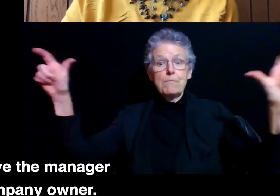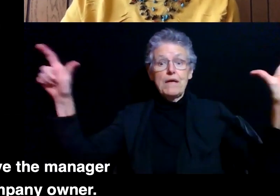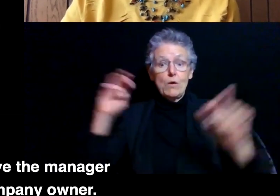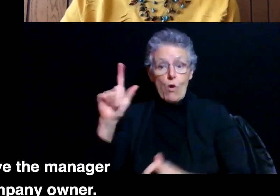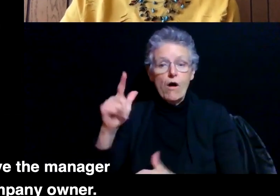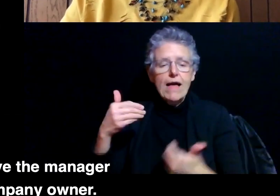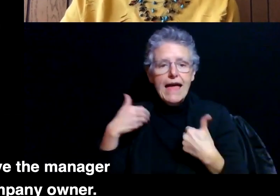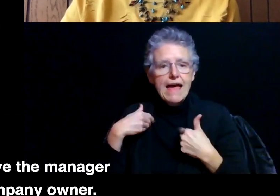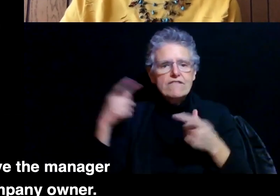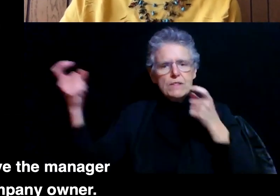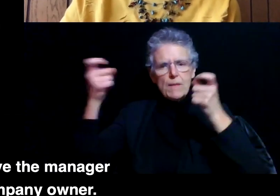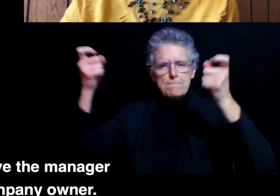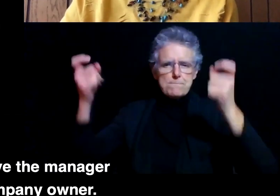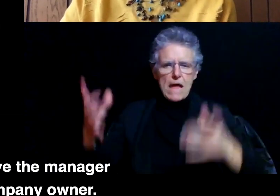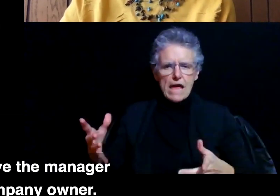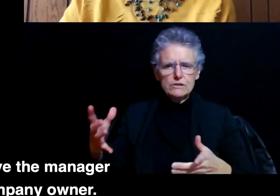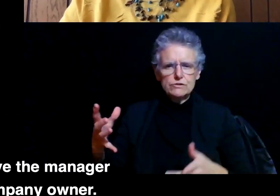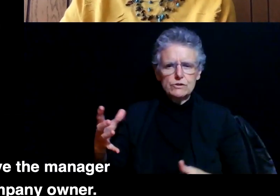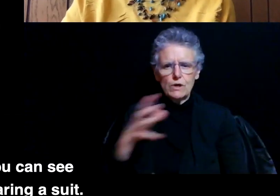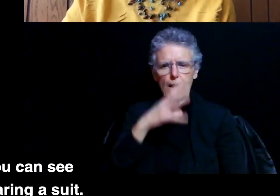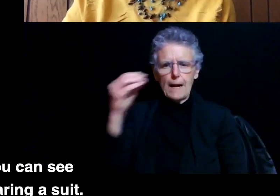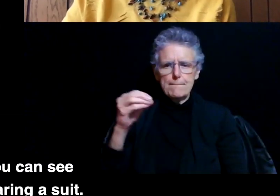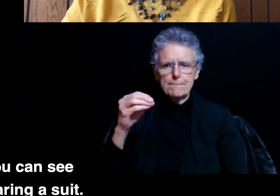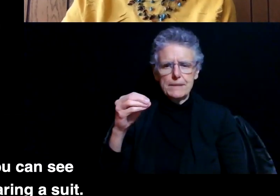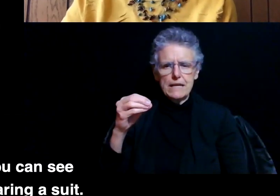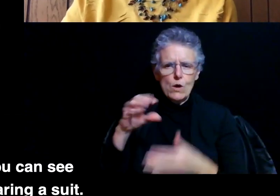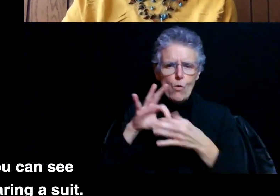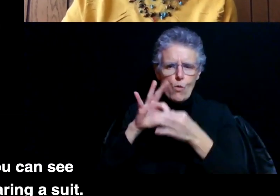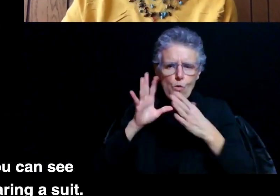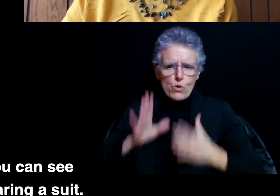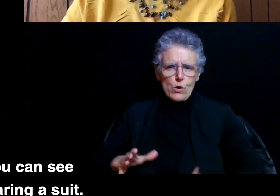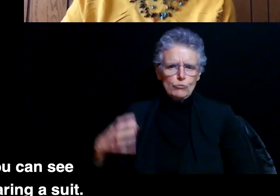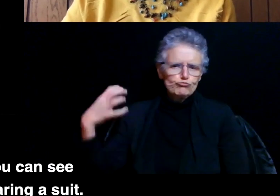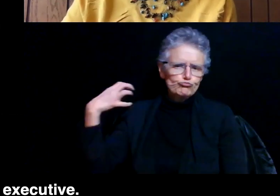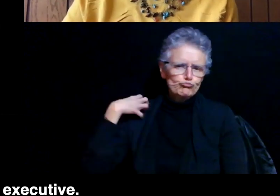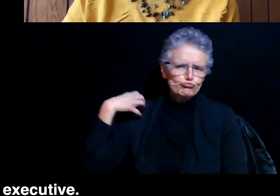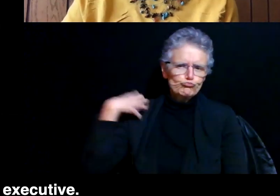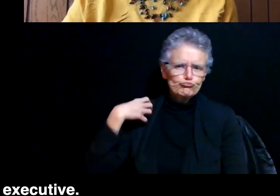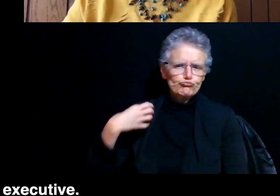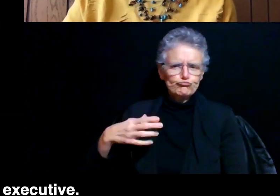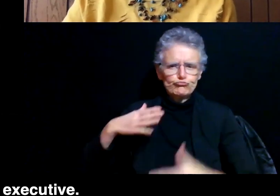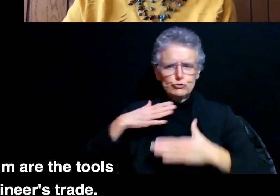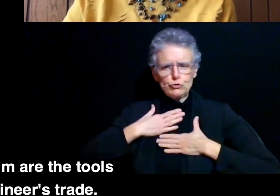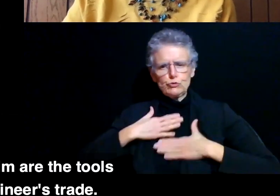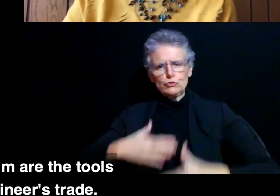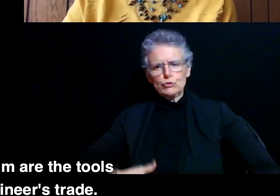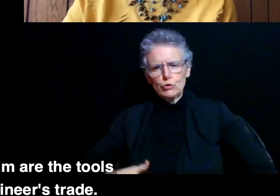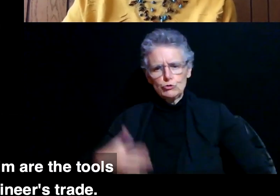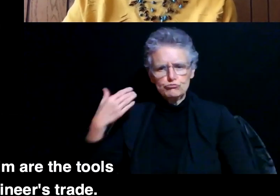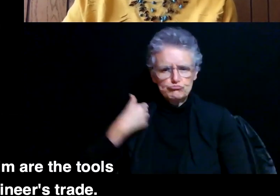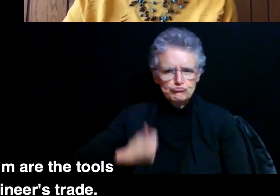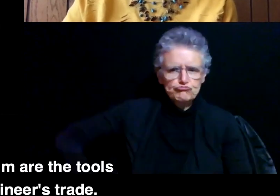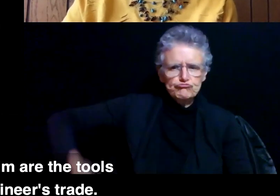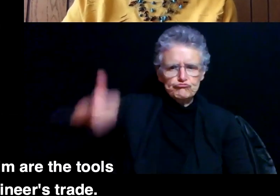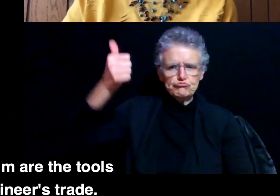have the manager or the company owner. And you can see he's wearing a suit. He's an executive. In front of him are the tools of the engineer's trade.